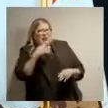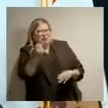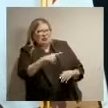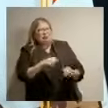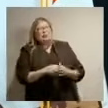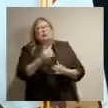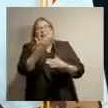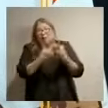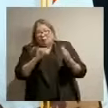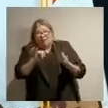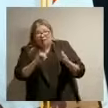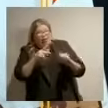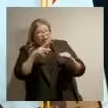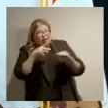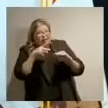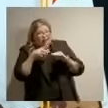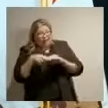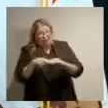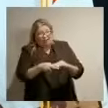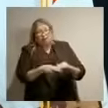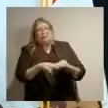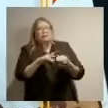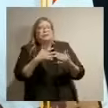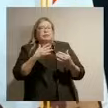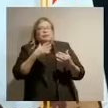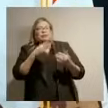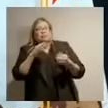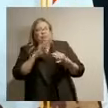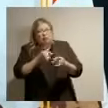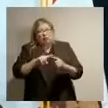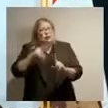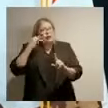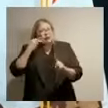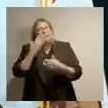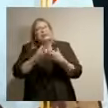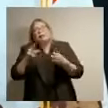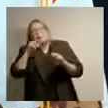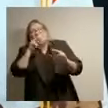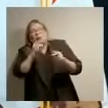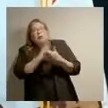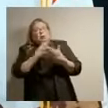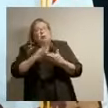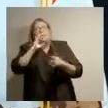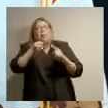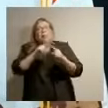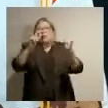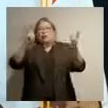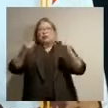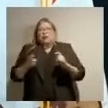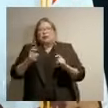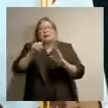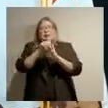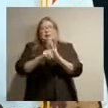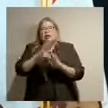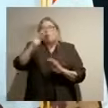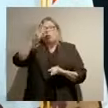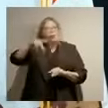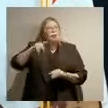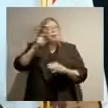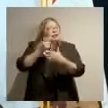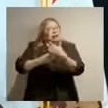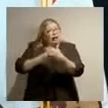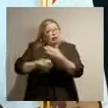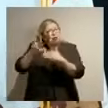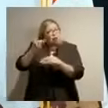these cuts fall on the poorest Californians, while budget watchers have suggested changing the state's corporate tax rate. Why not consider something